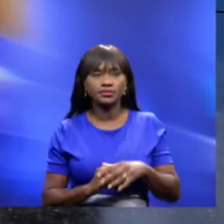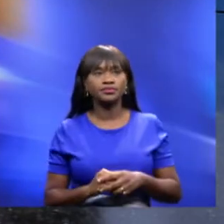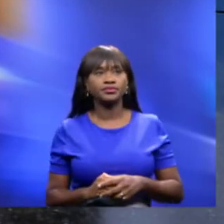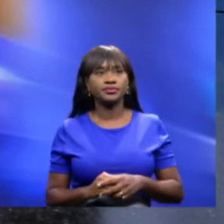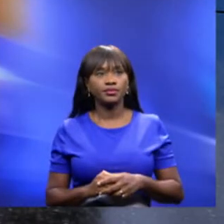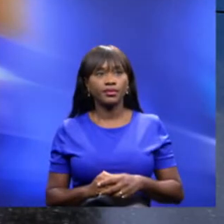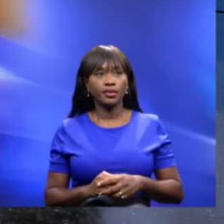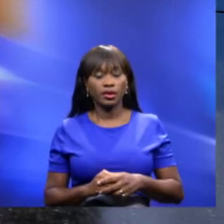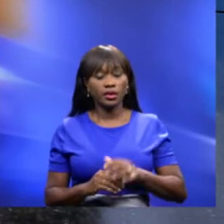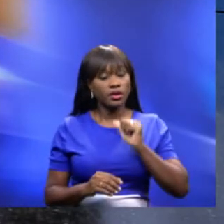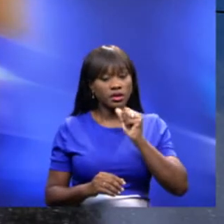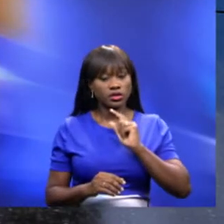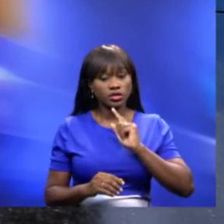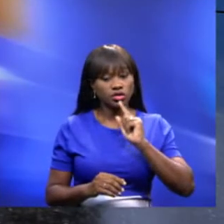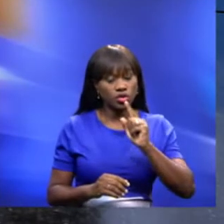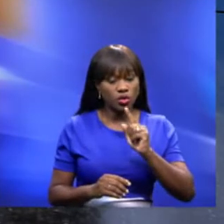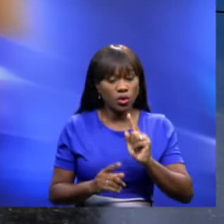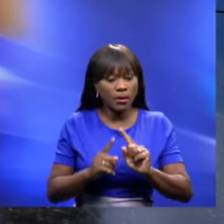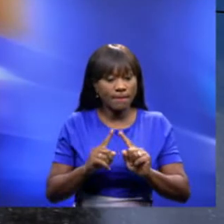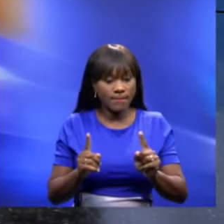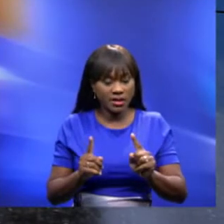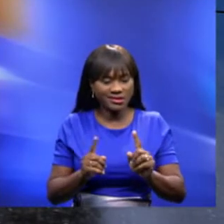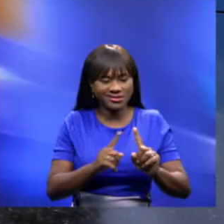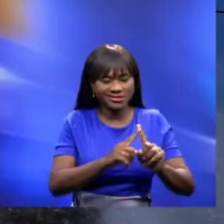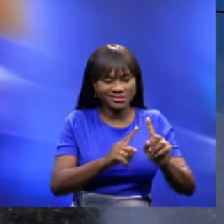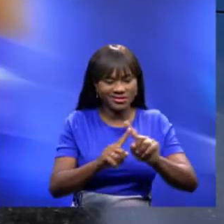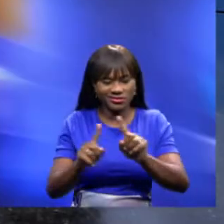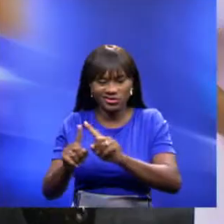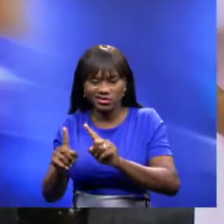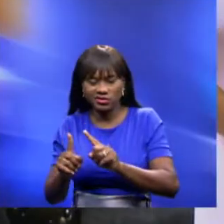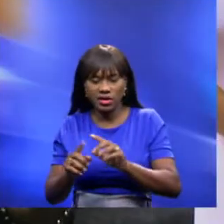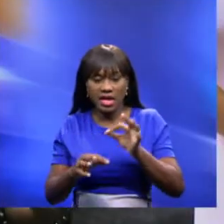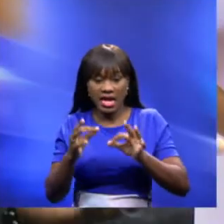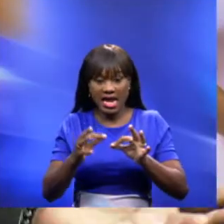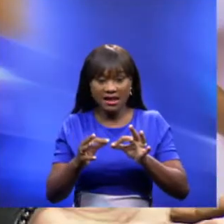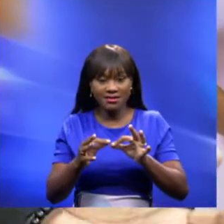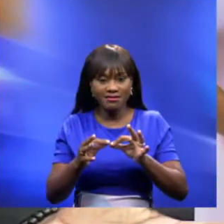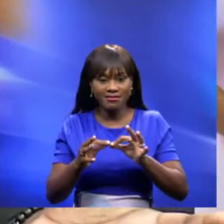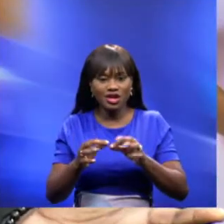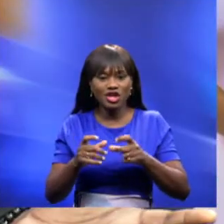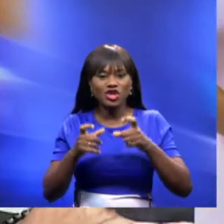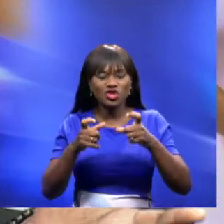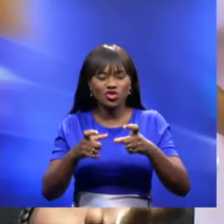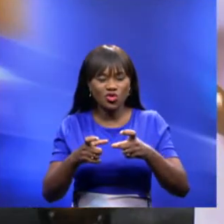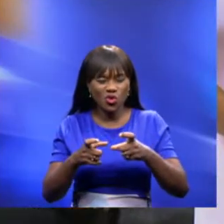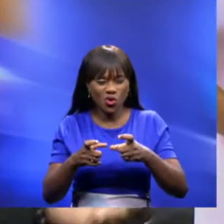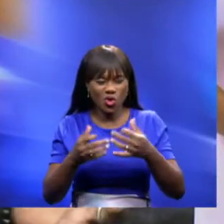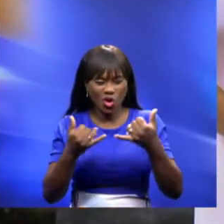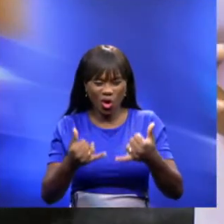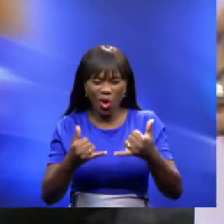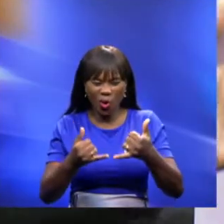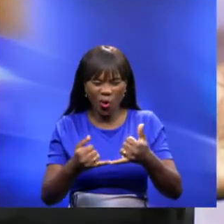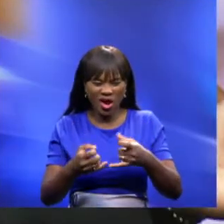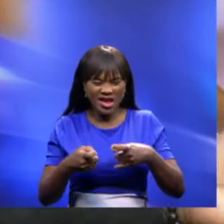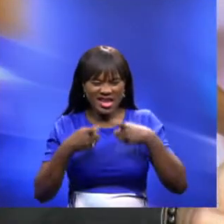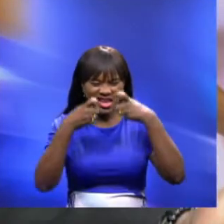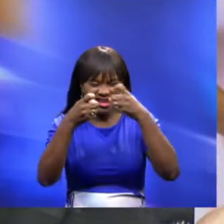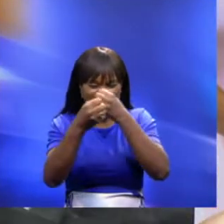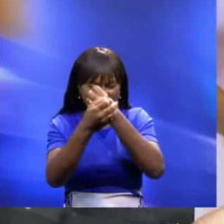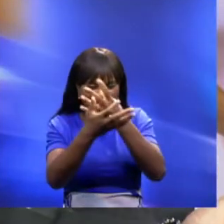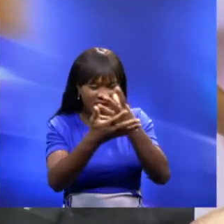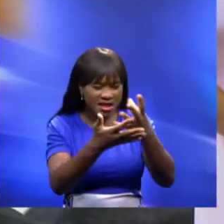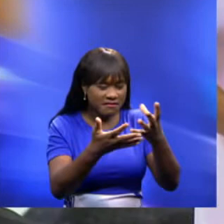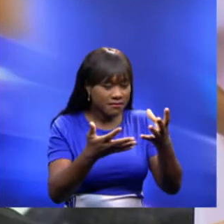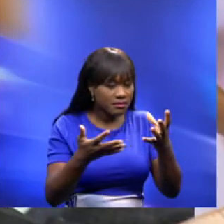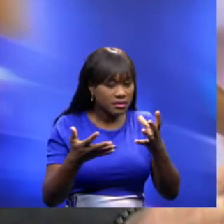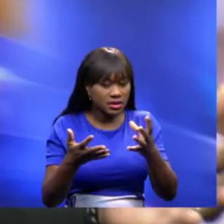not guaranteed that it is, but it seems to be. So if you could now collect this information as it is an information, you can now have a wider database